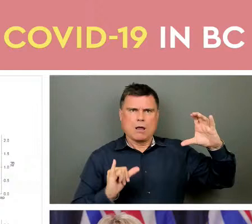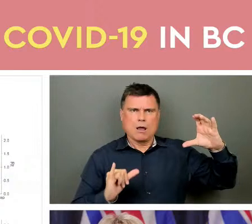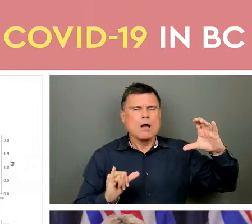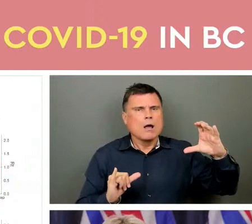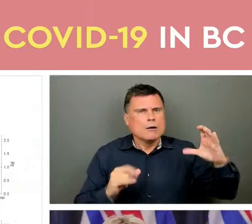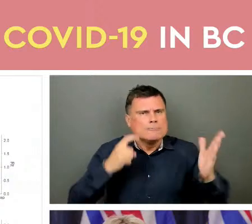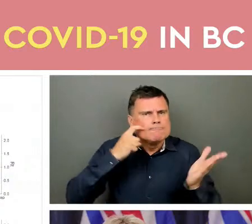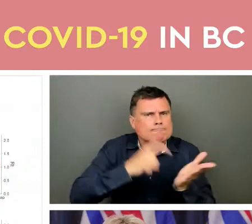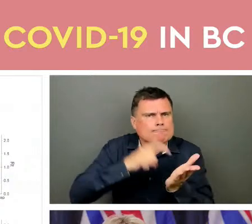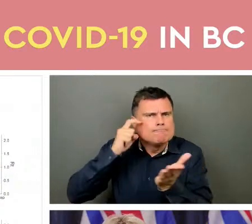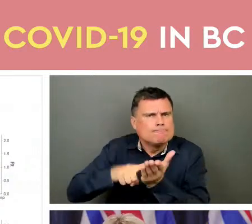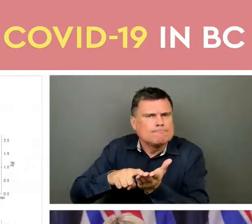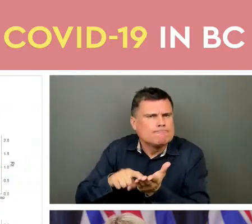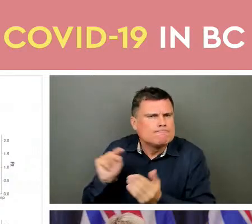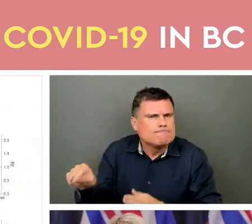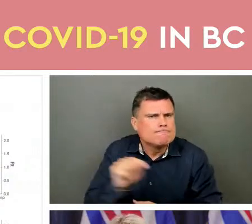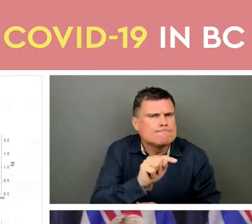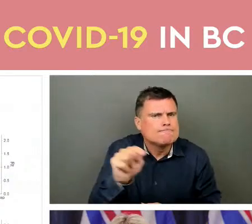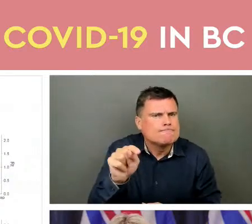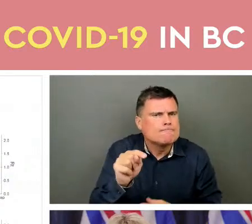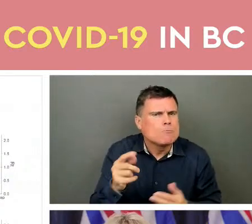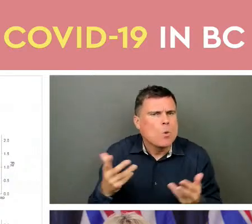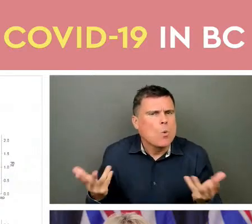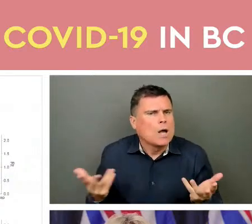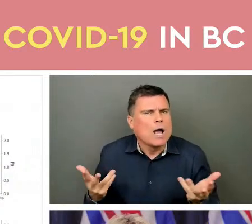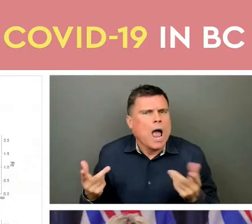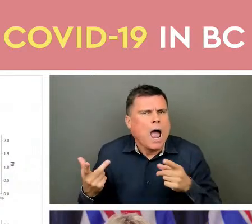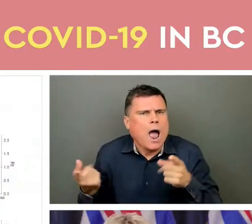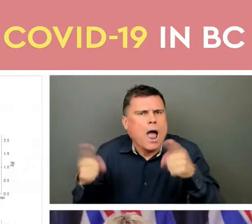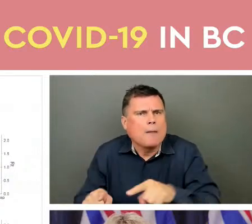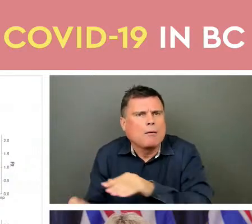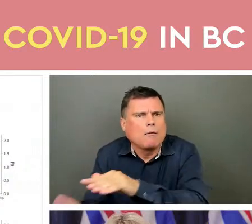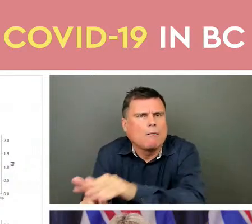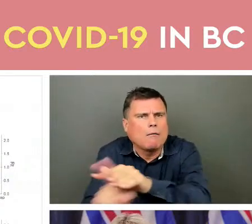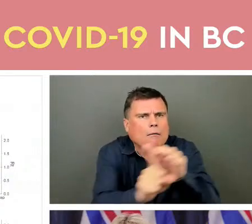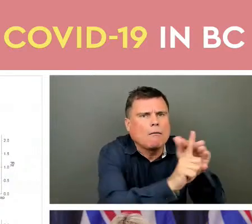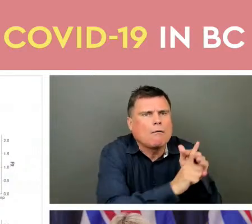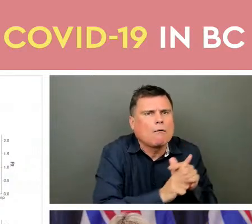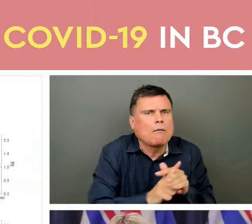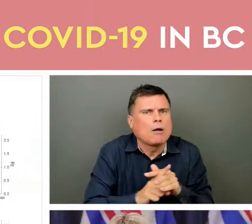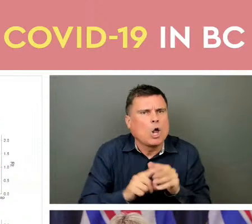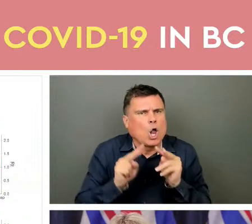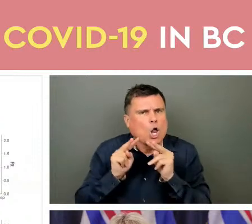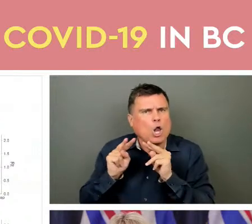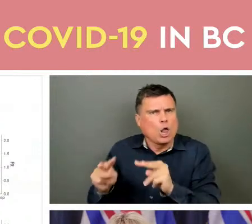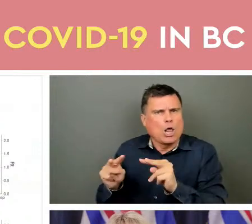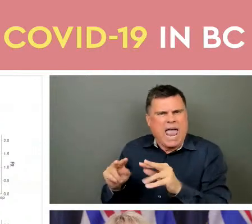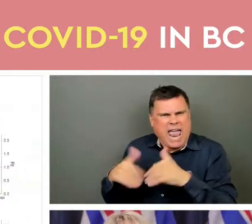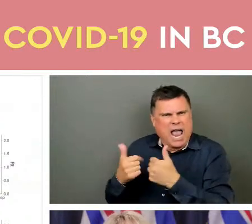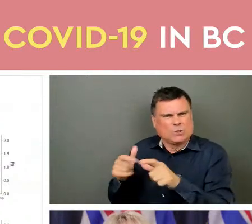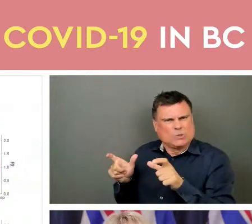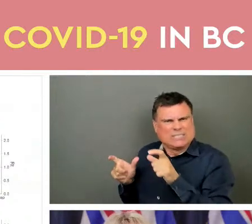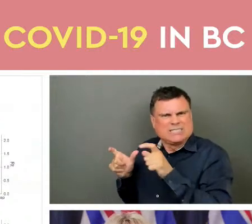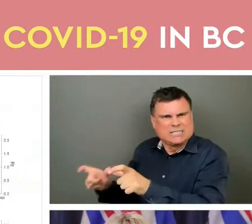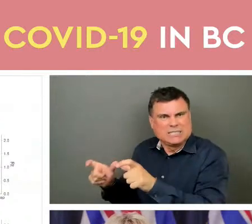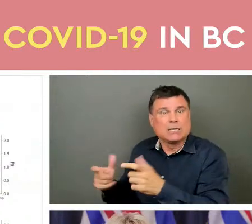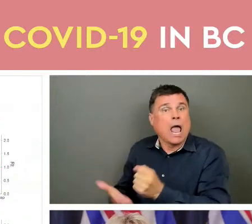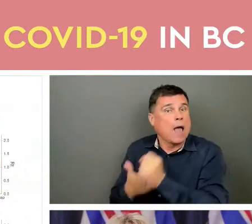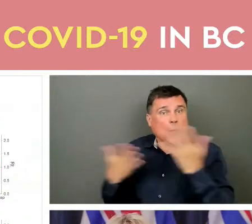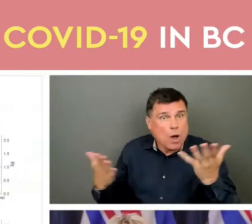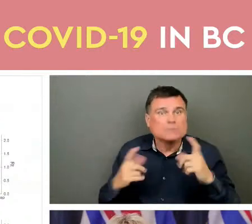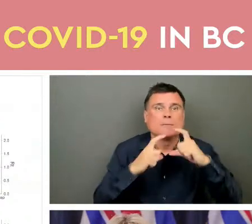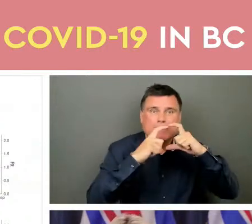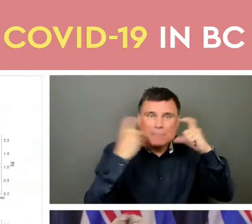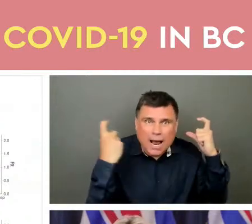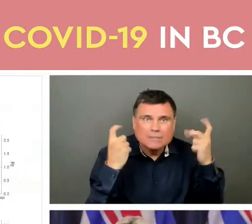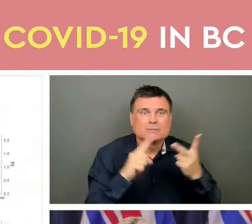the important drivers. Is it vaccination? Is it mask wearing? Is it measures that we're taking in the community? Which are the factors